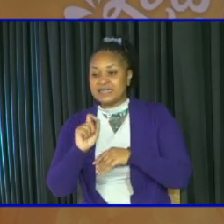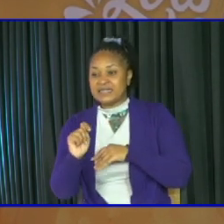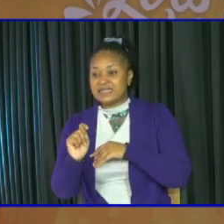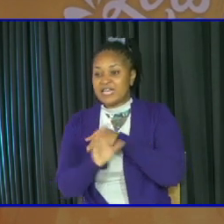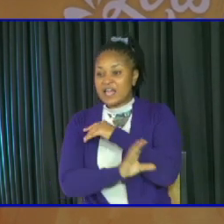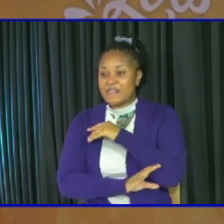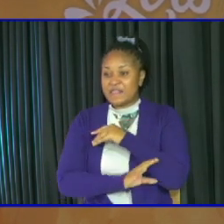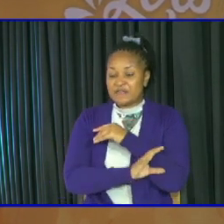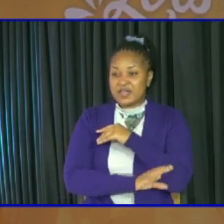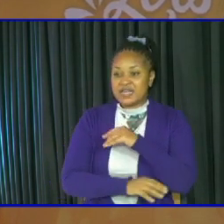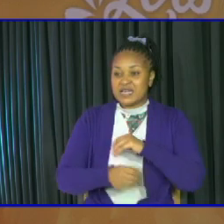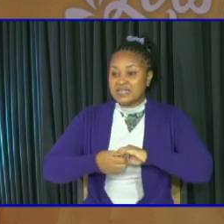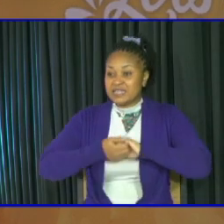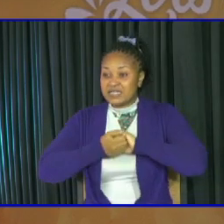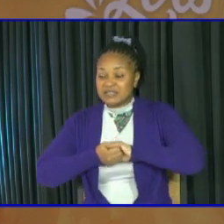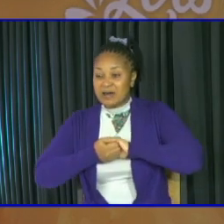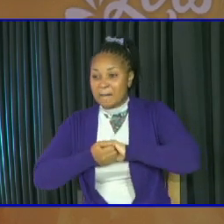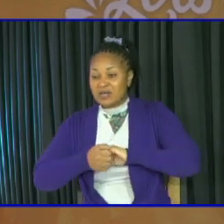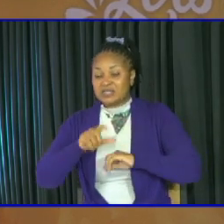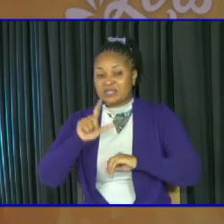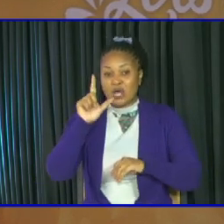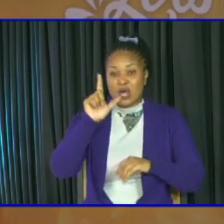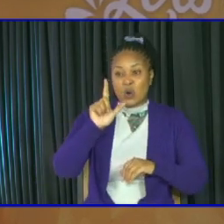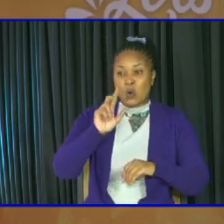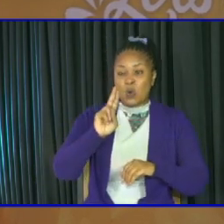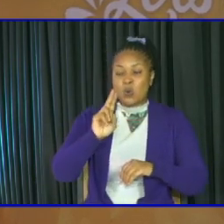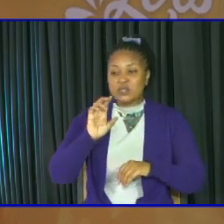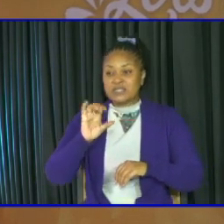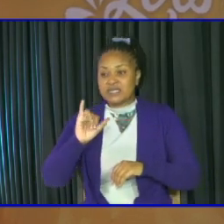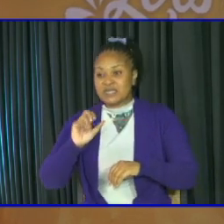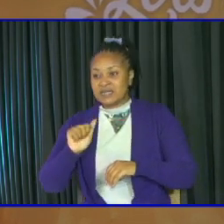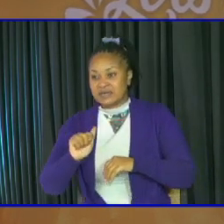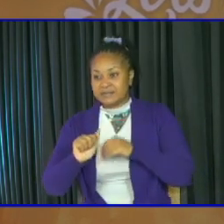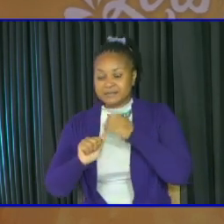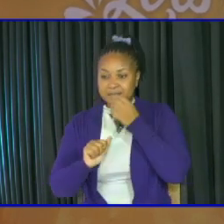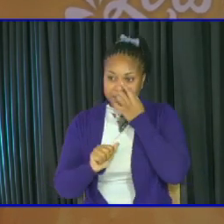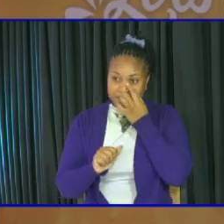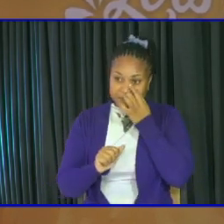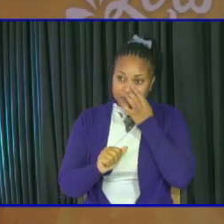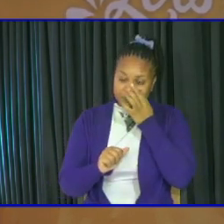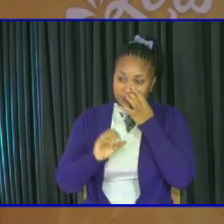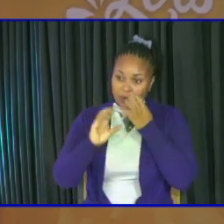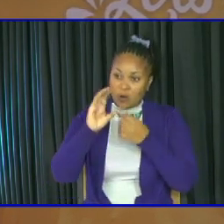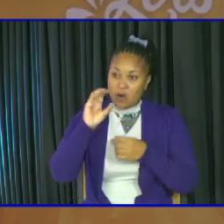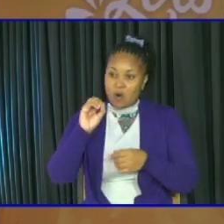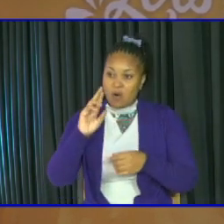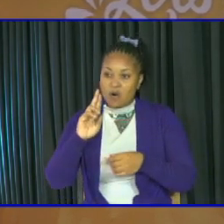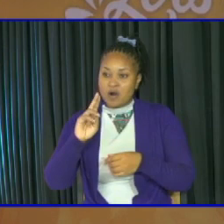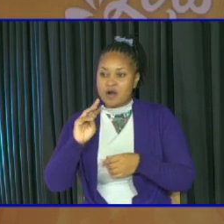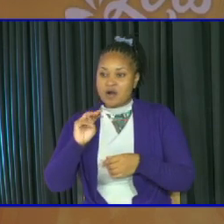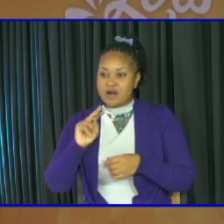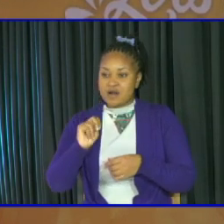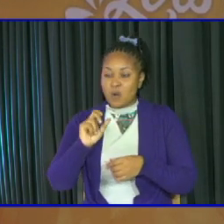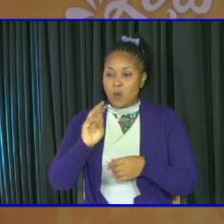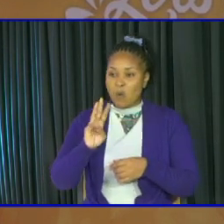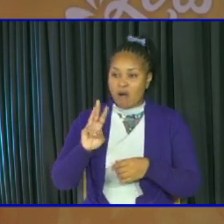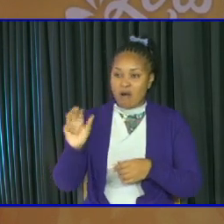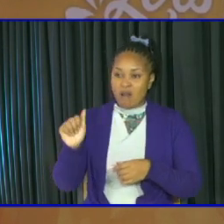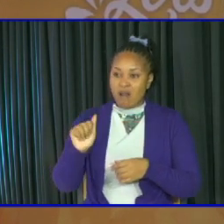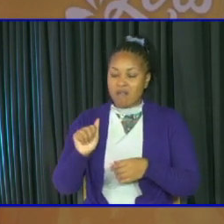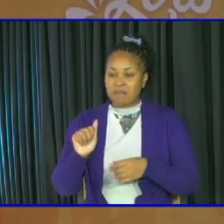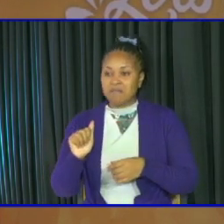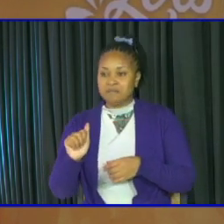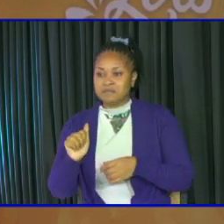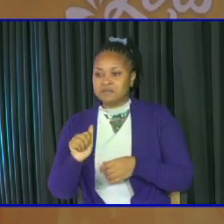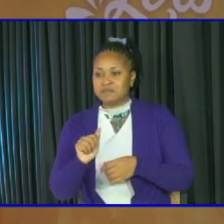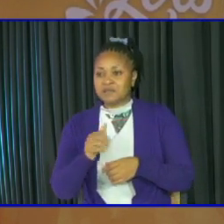Cable, Quest in Lucy, Starcom, NCS CTL, Cornwall Communications, WCCN,